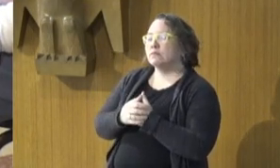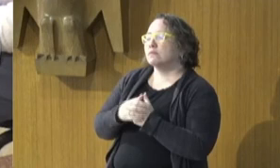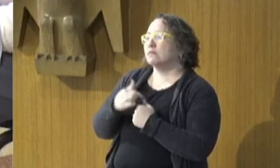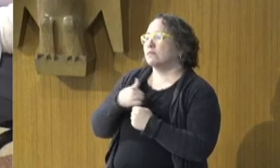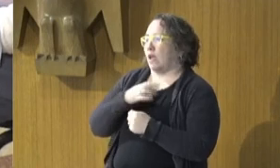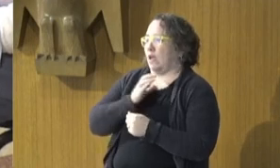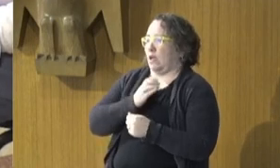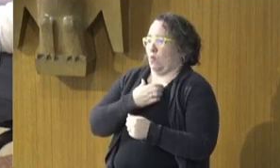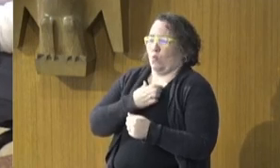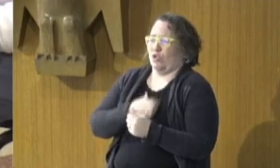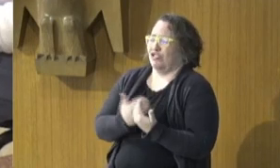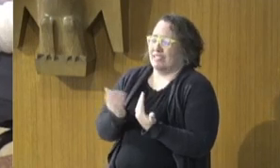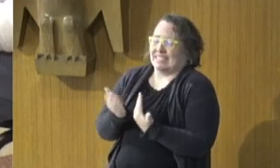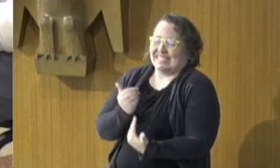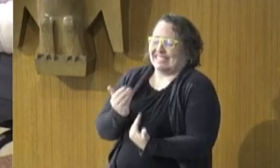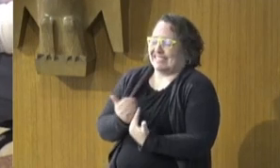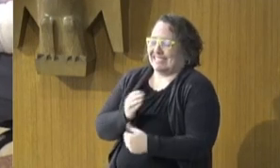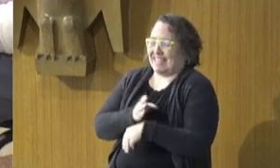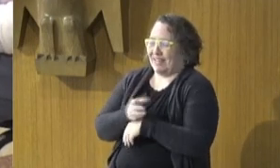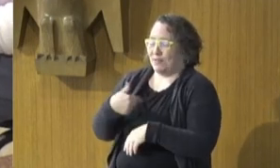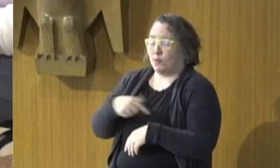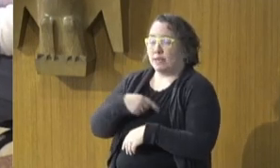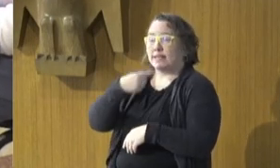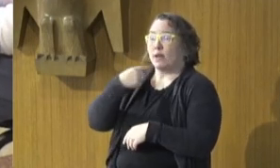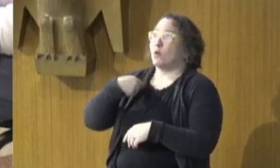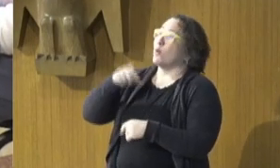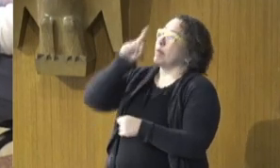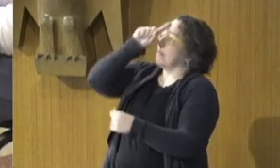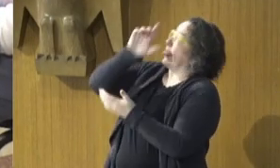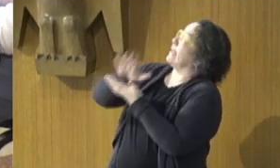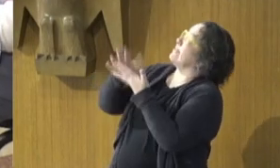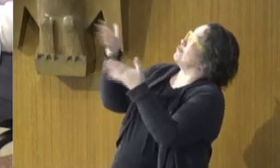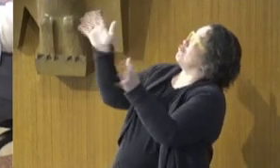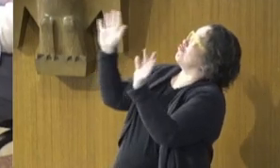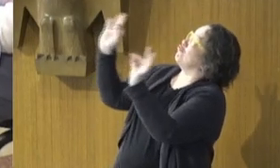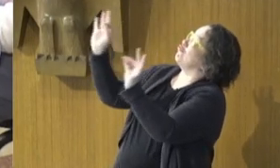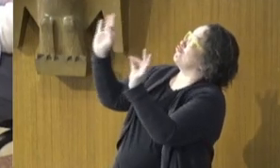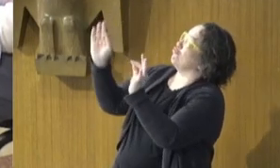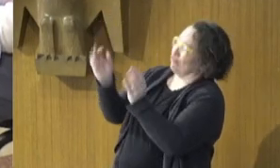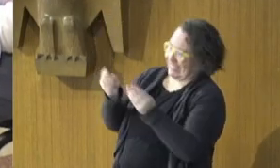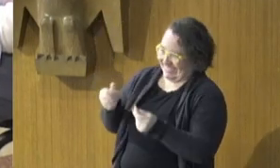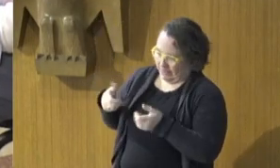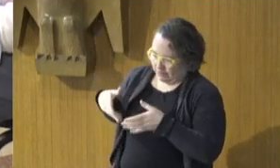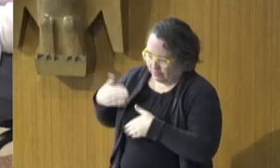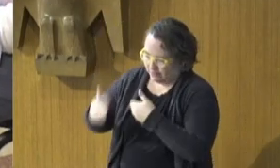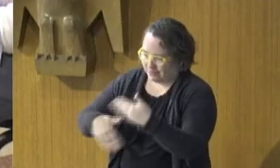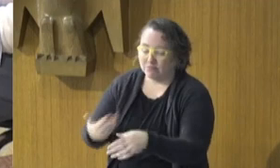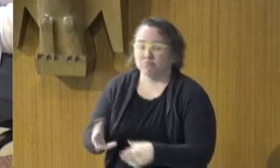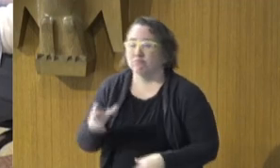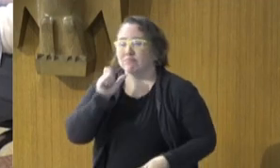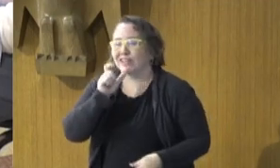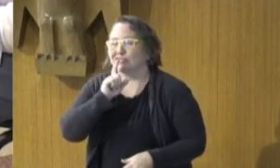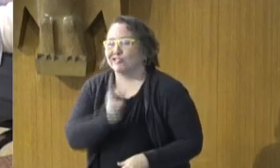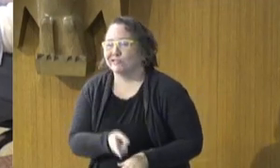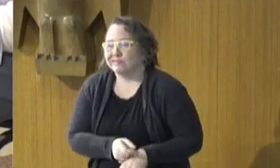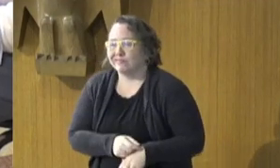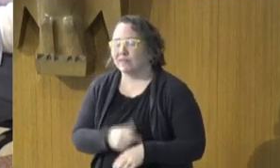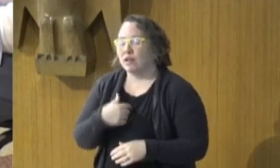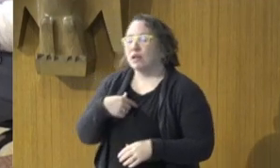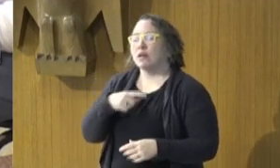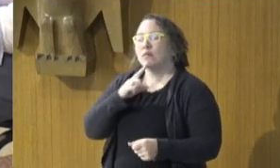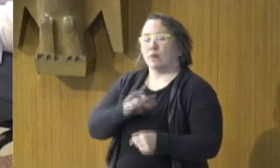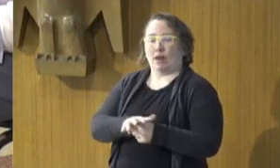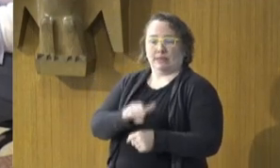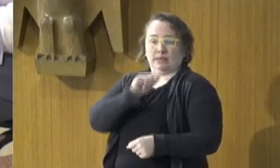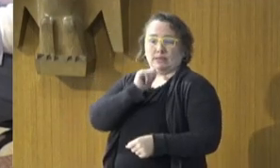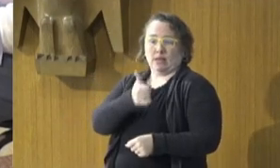easy living after belief in God. But that's just not the reality, and that's not the promise of Christ either. The promise is not